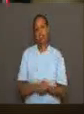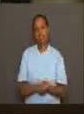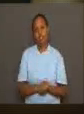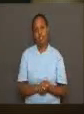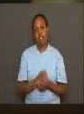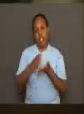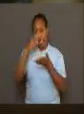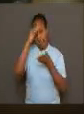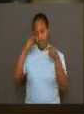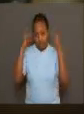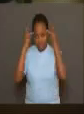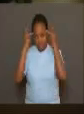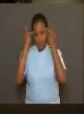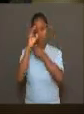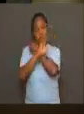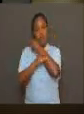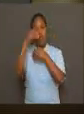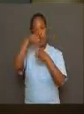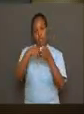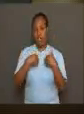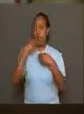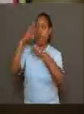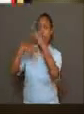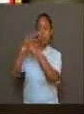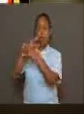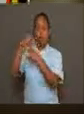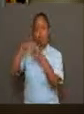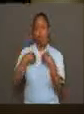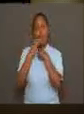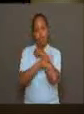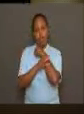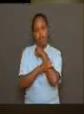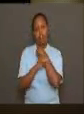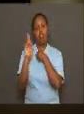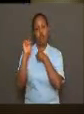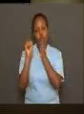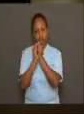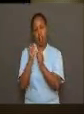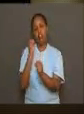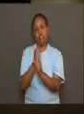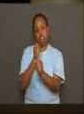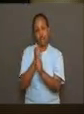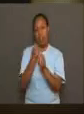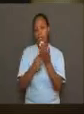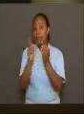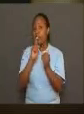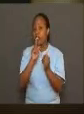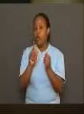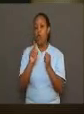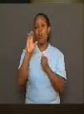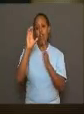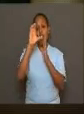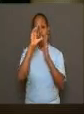Ministry of Education in countries around the world is working with the UN to establish a